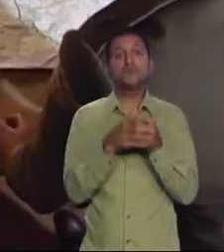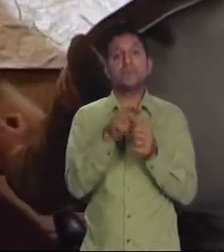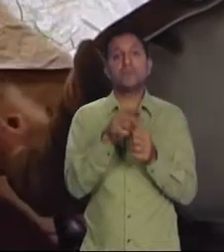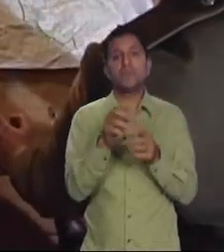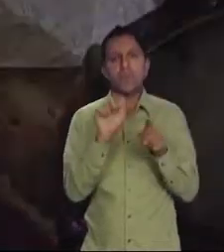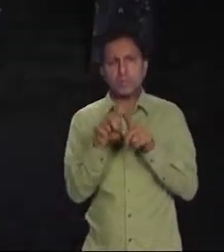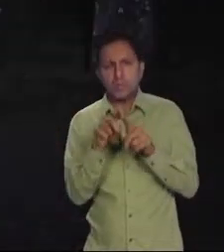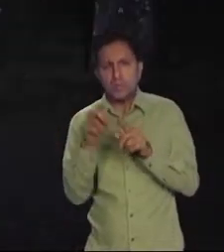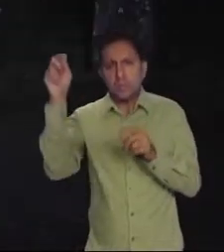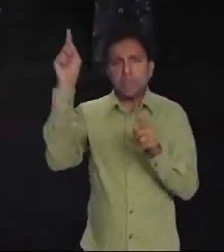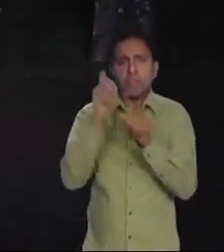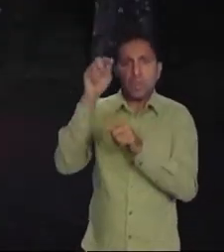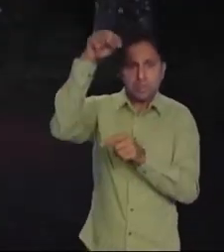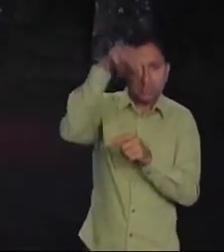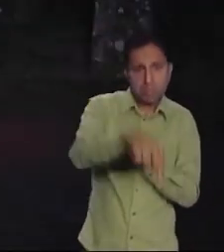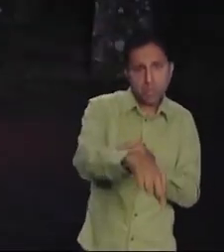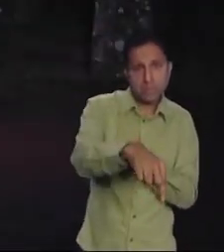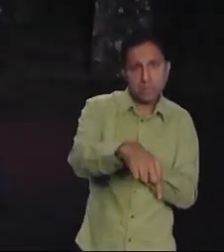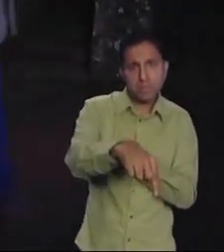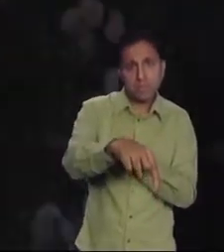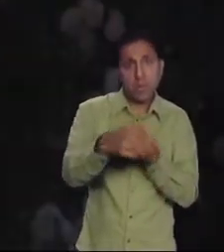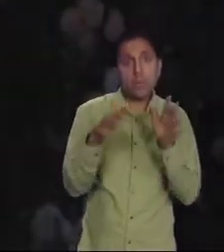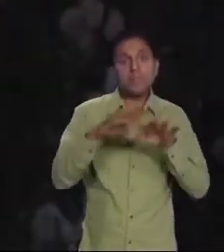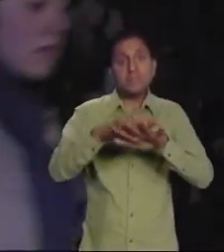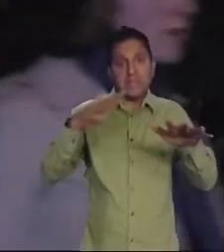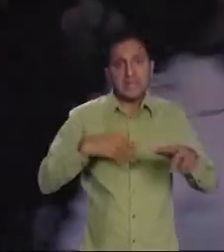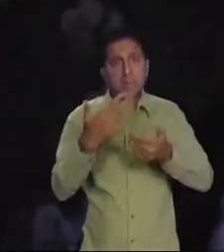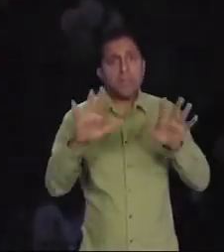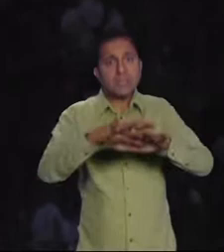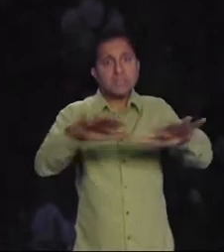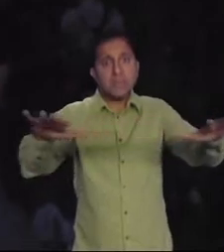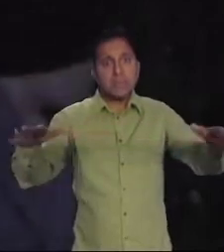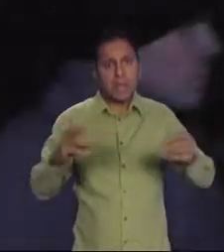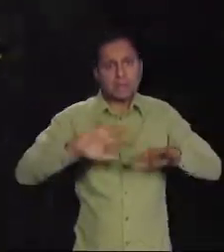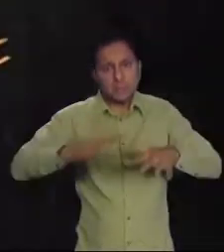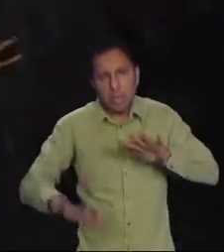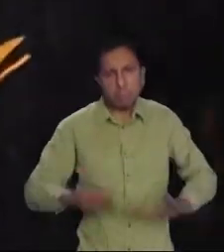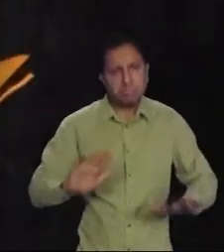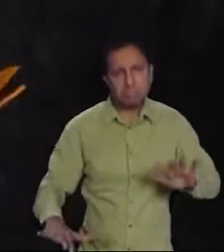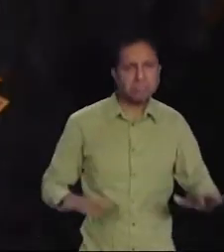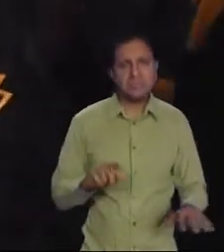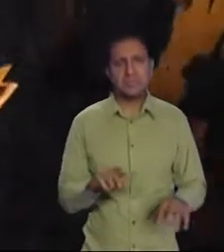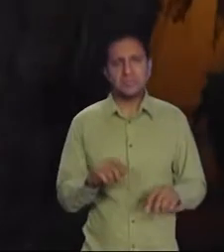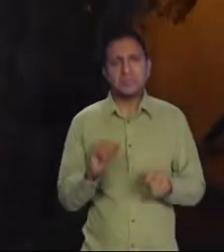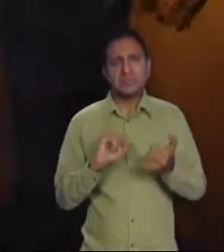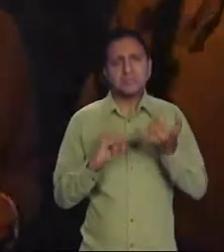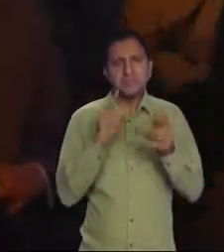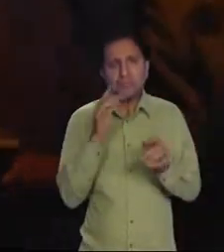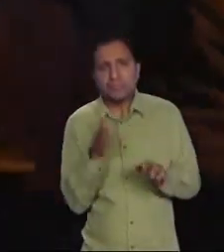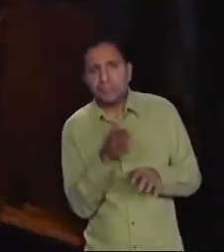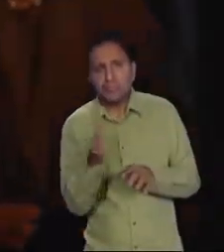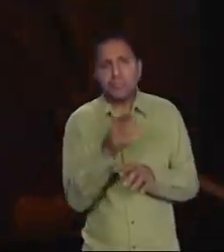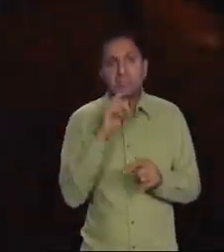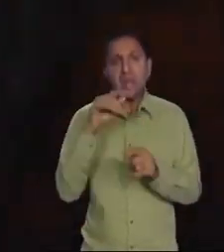swamps. On the night of the operation, the SOE team would direct the aircraft using flaming torches.